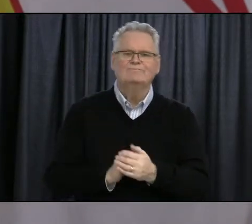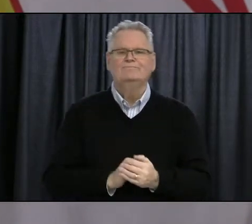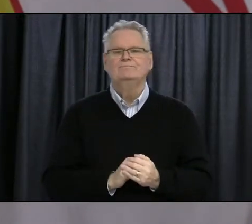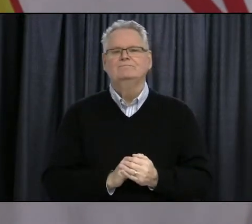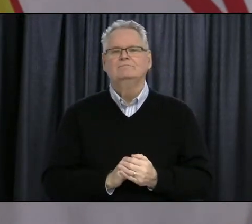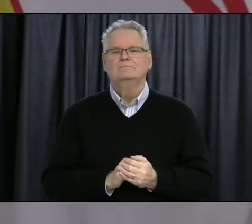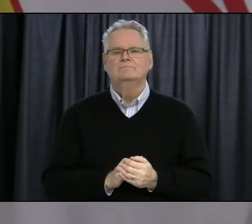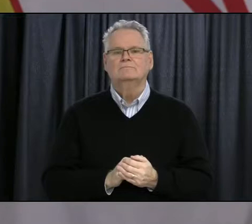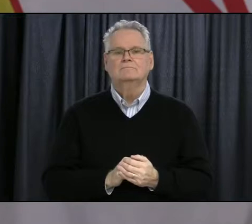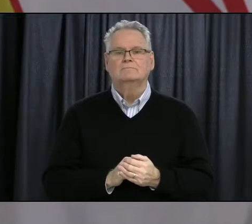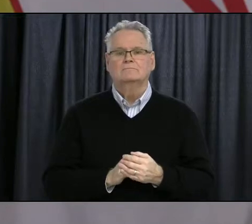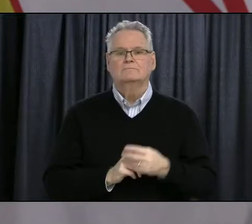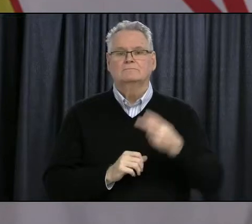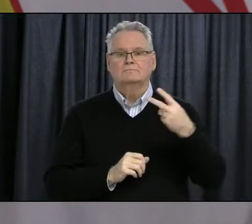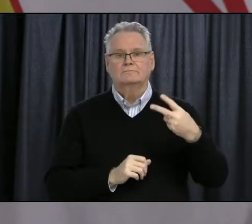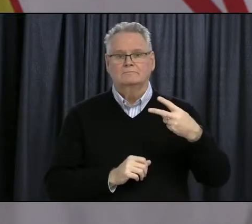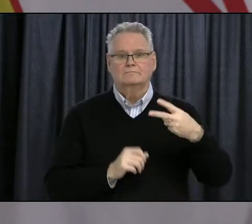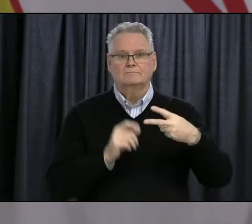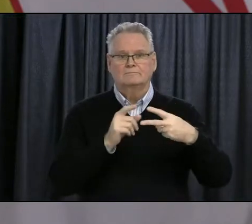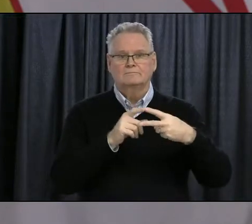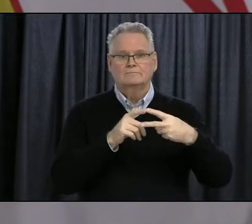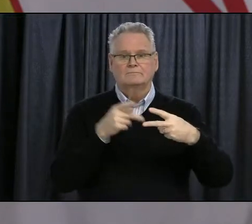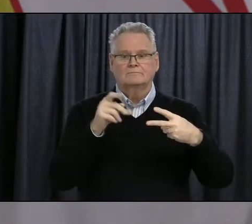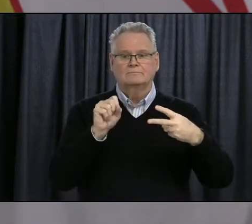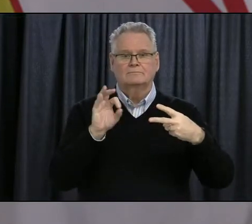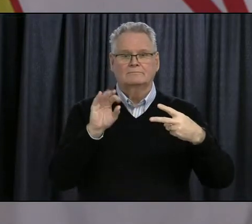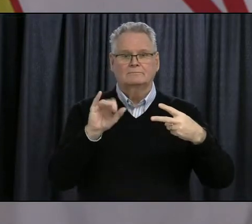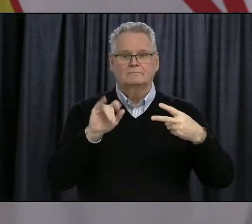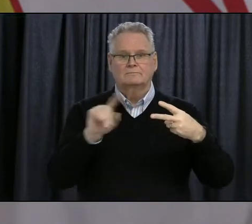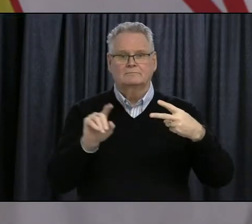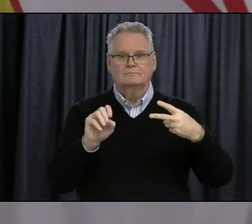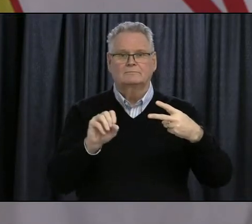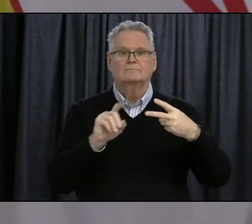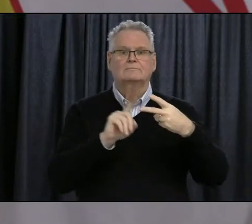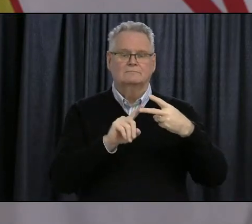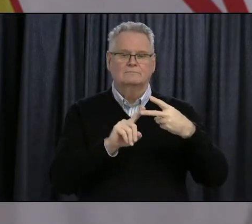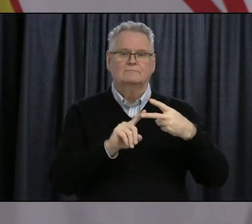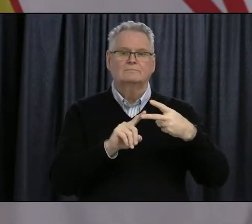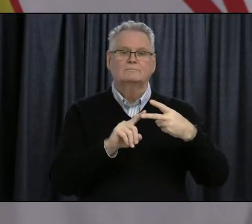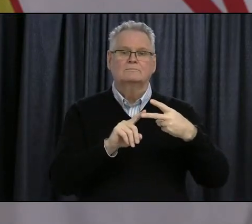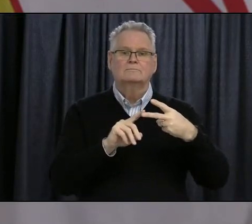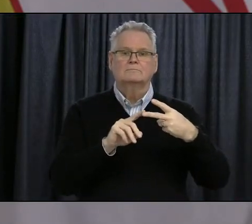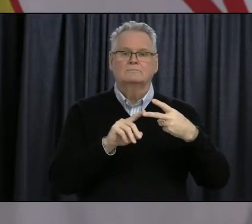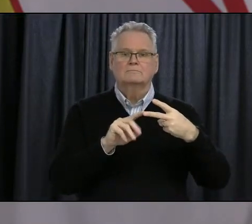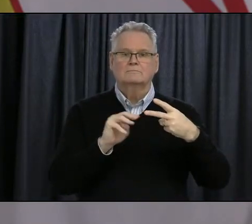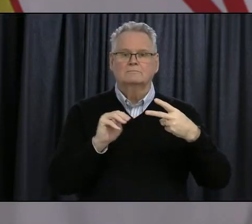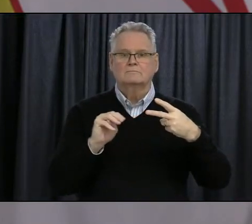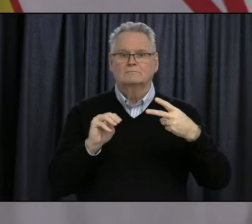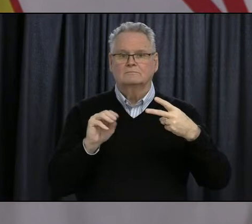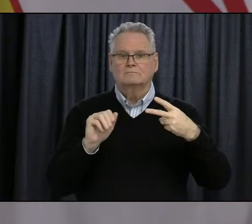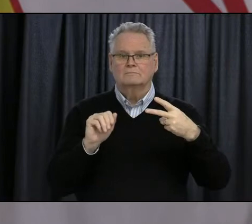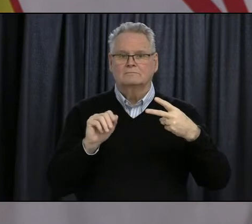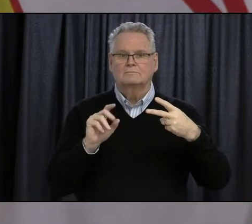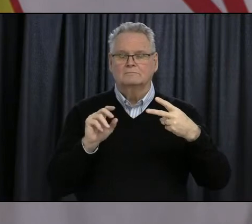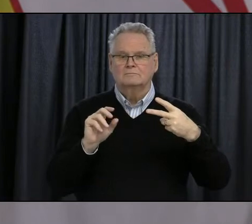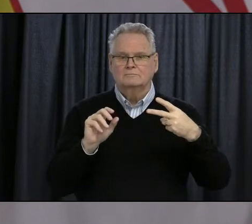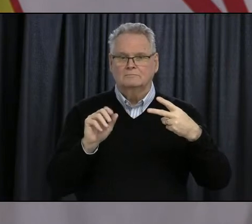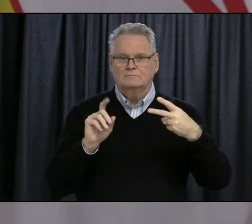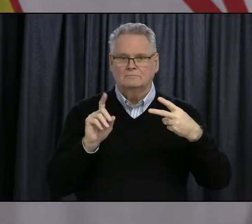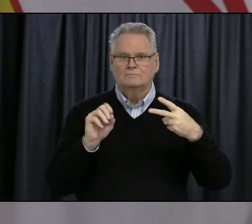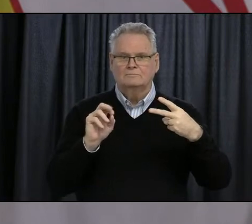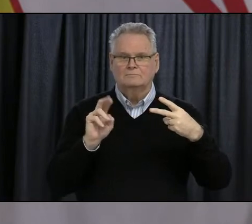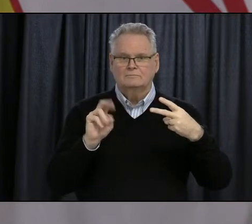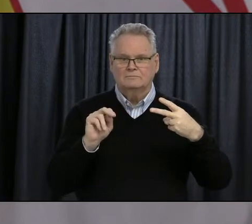Pfizer has provided information on the safe redistribution of vaccine from the central storage site, so now we have more flexibility, allowing